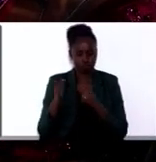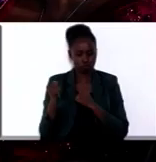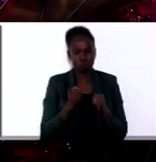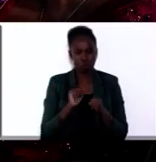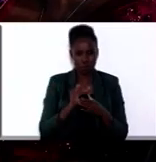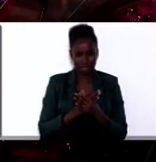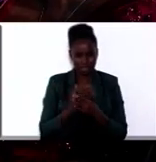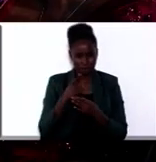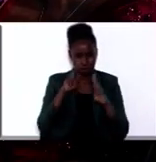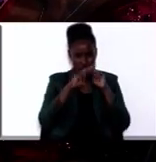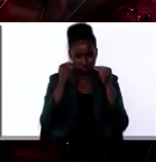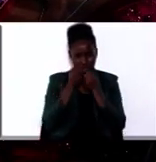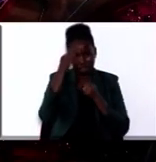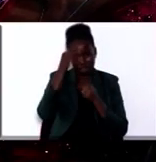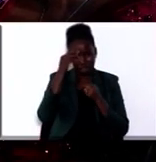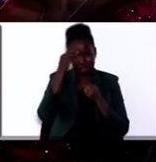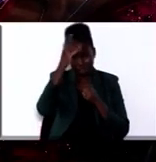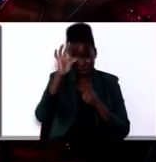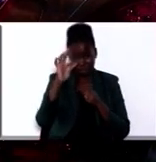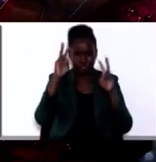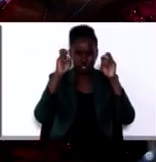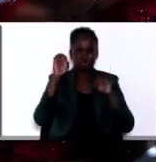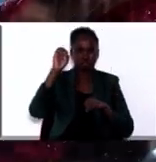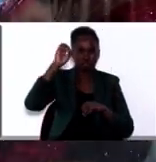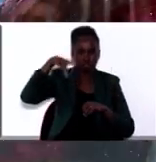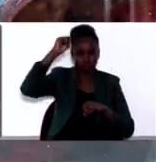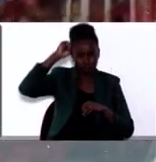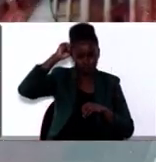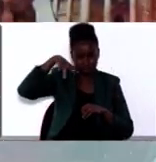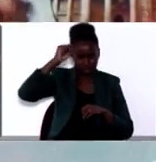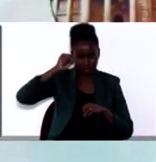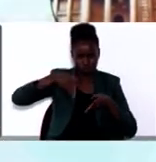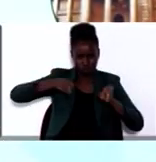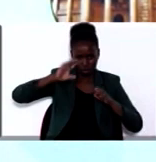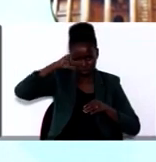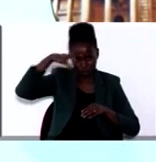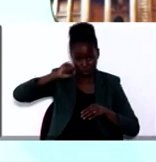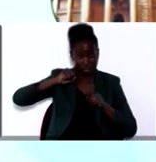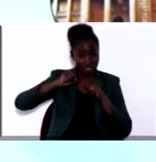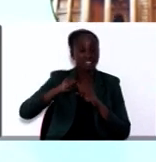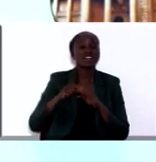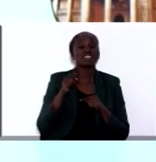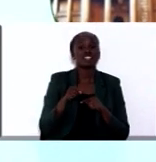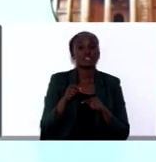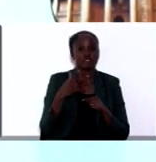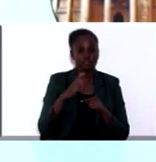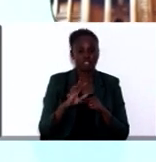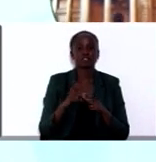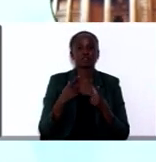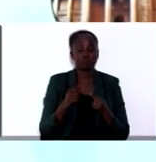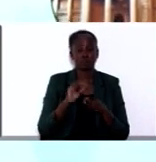to national government on the e-tolls. We have made a strong and persuasive case on the